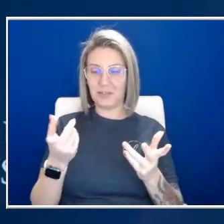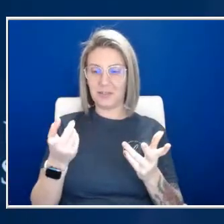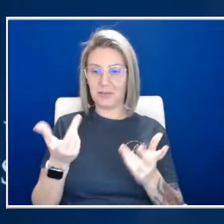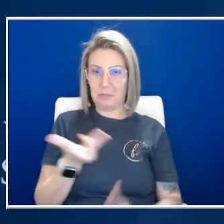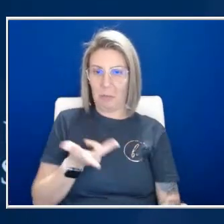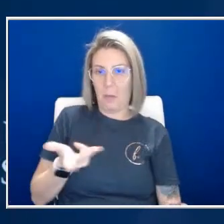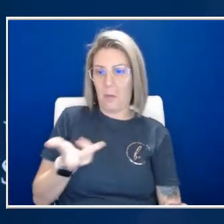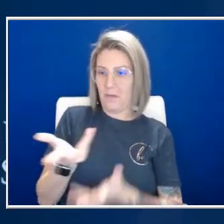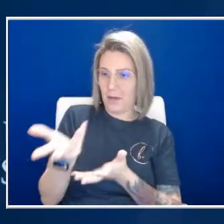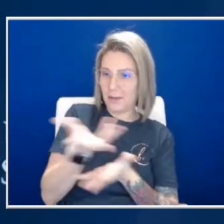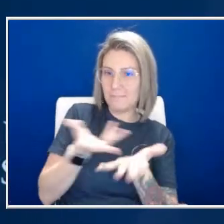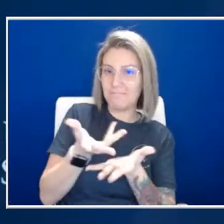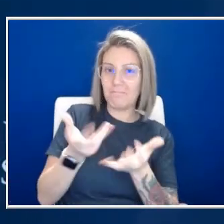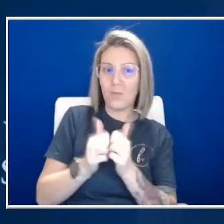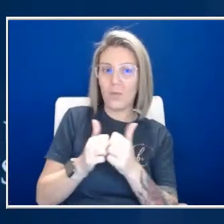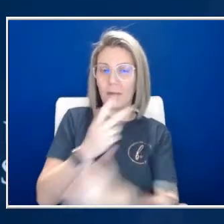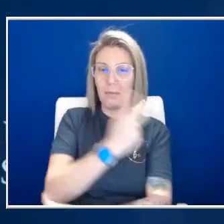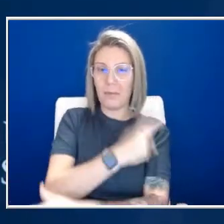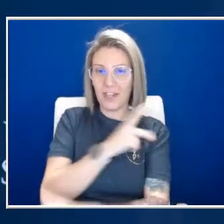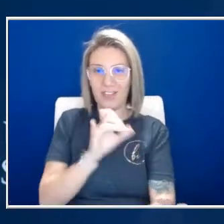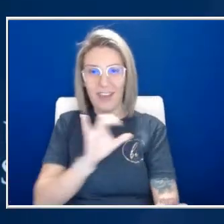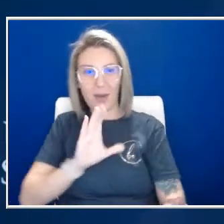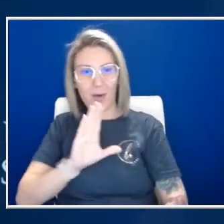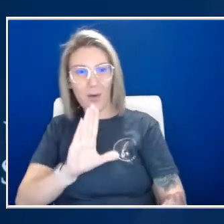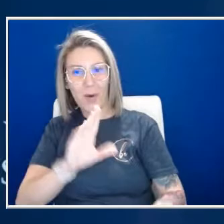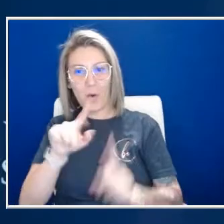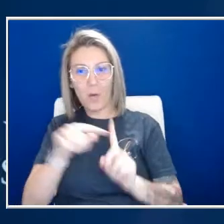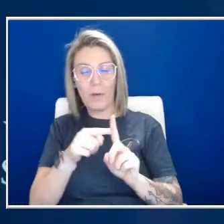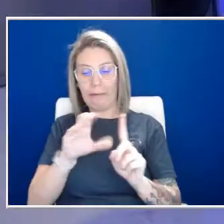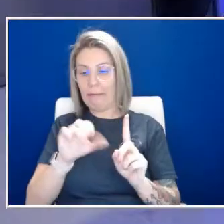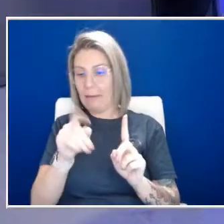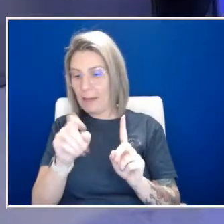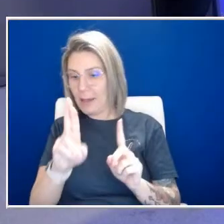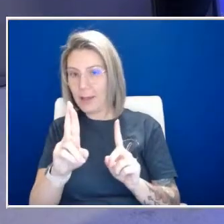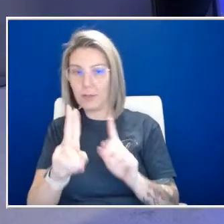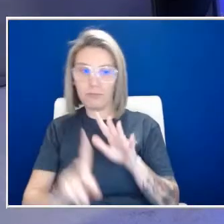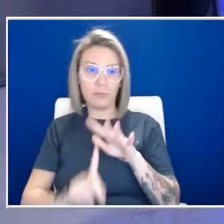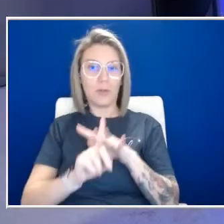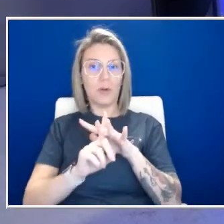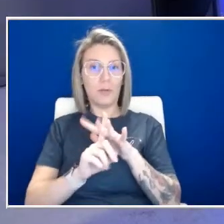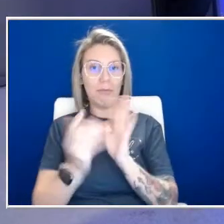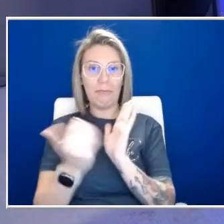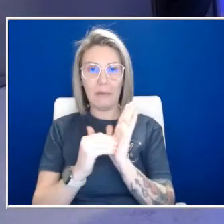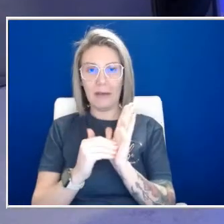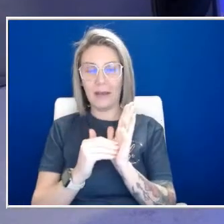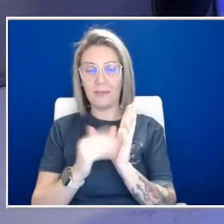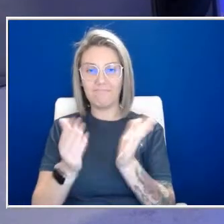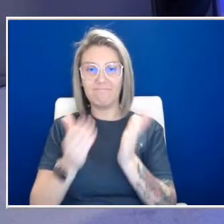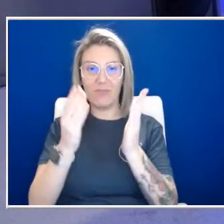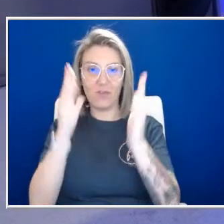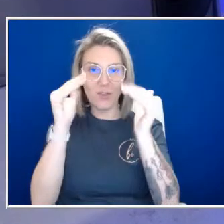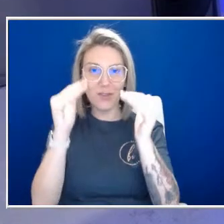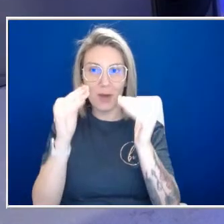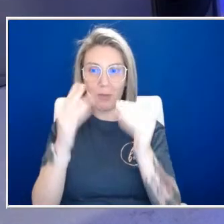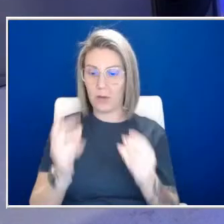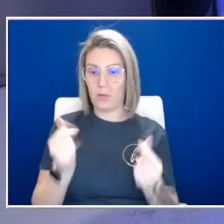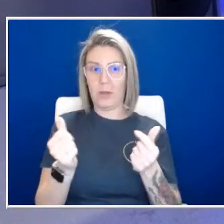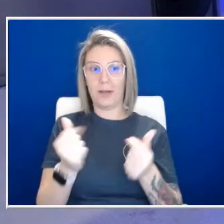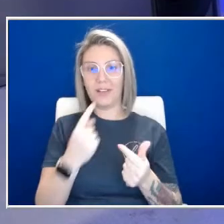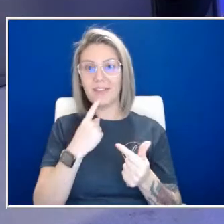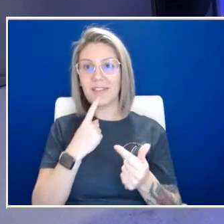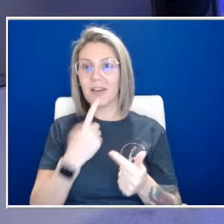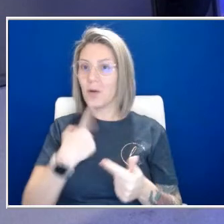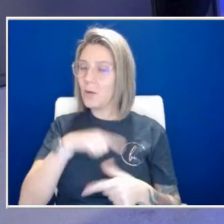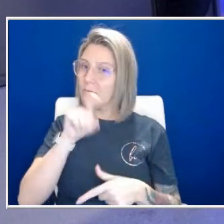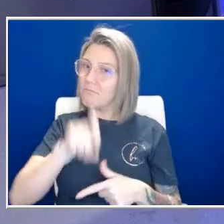with patients like her. When the cancer comes back, it's offered hope. And you were so quick to say, we've got to get Vonnie on the program and talk about